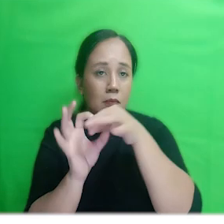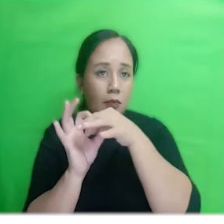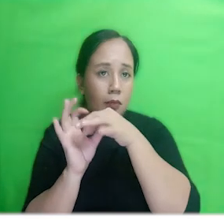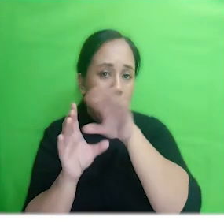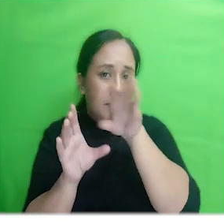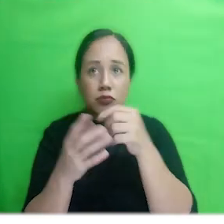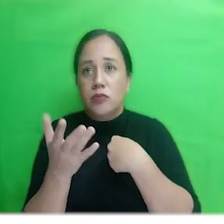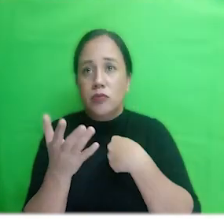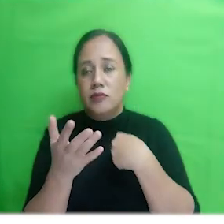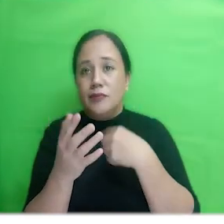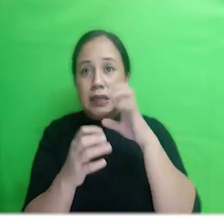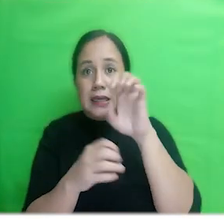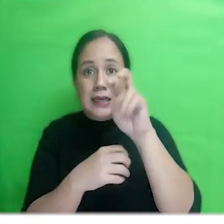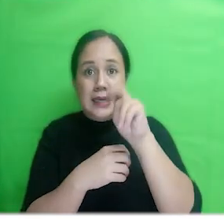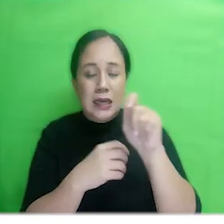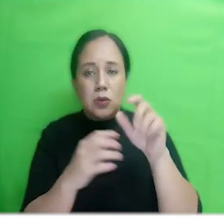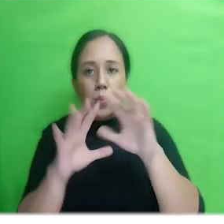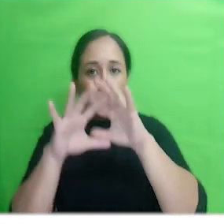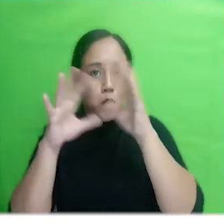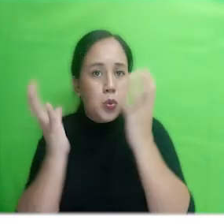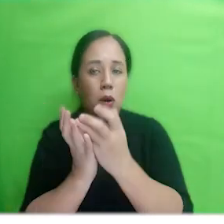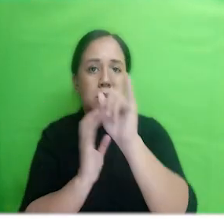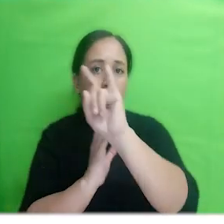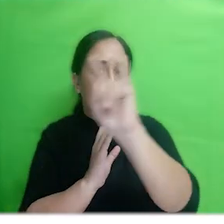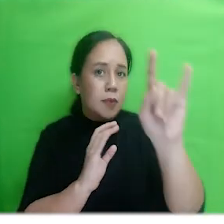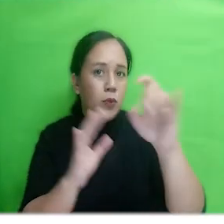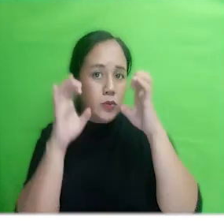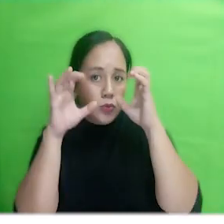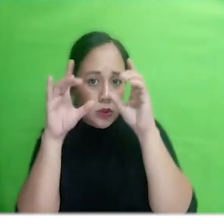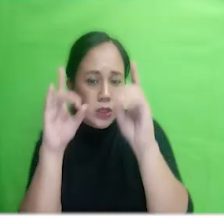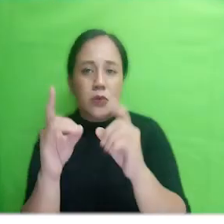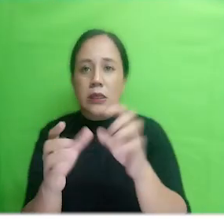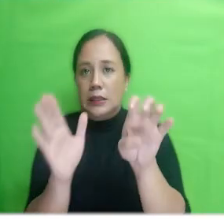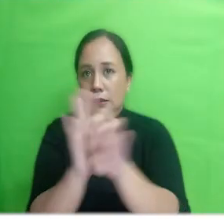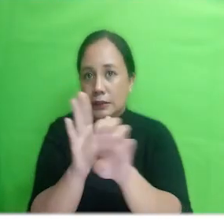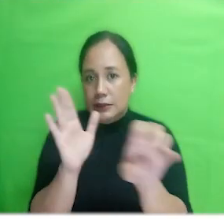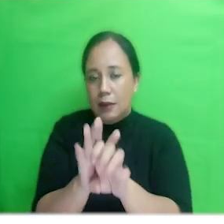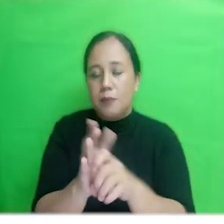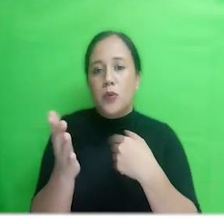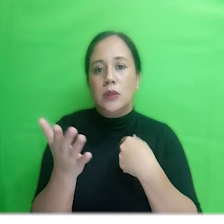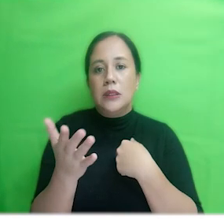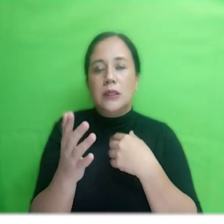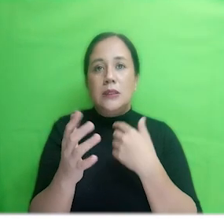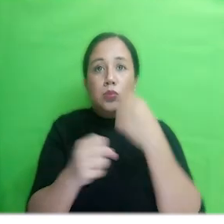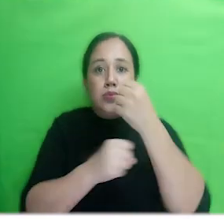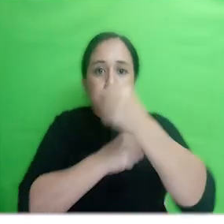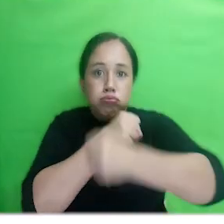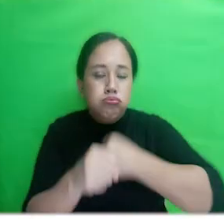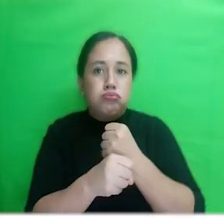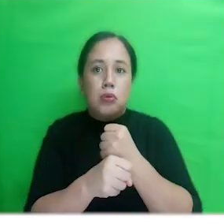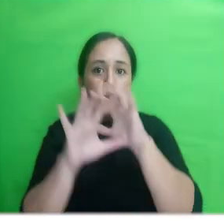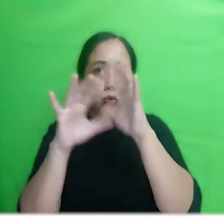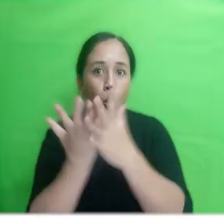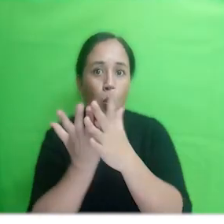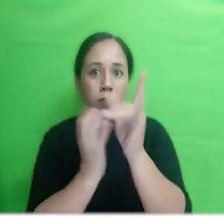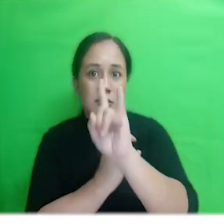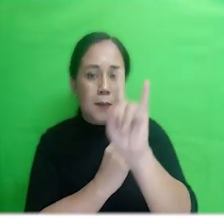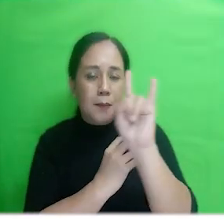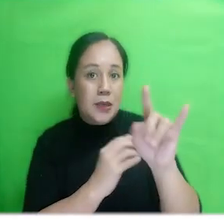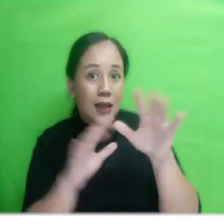and the global campaign on education, for example, like in the annual global